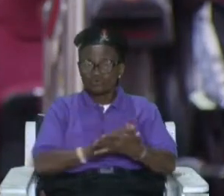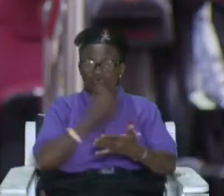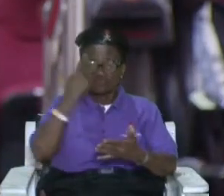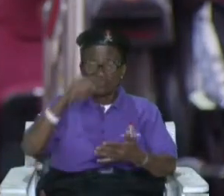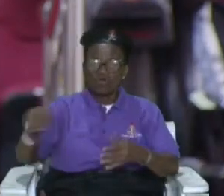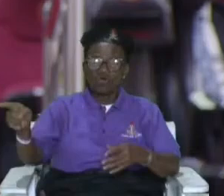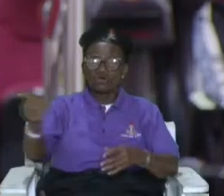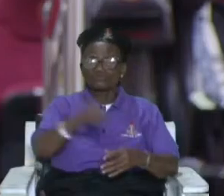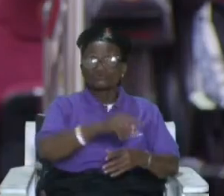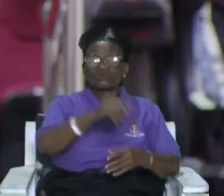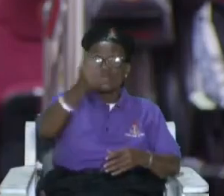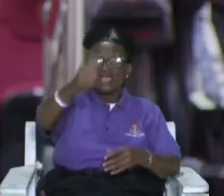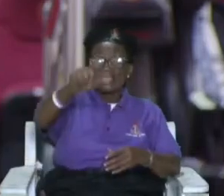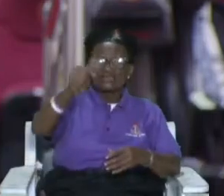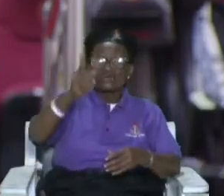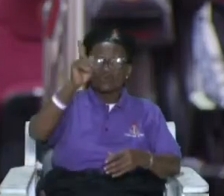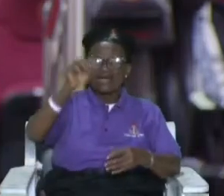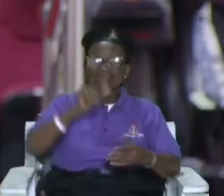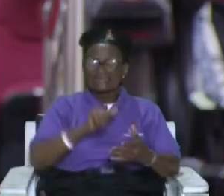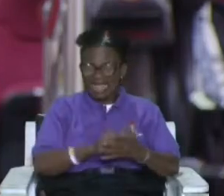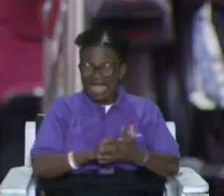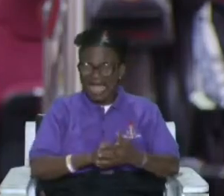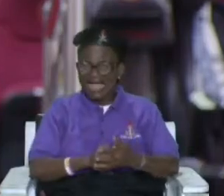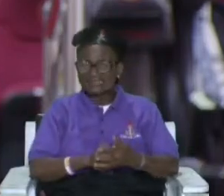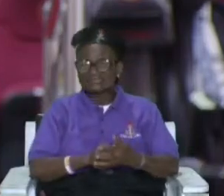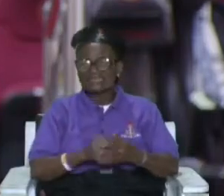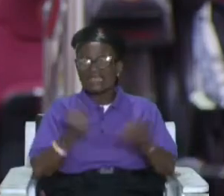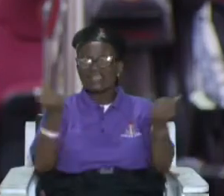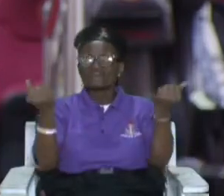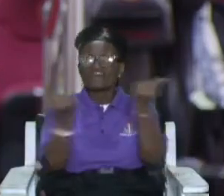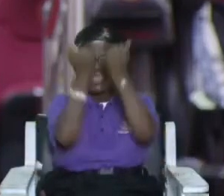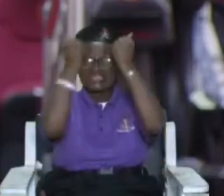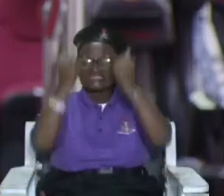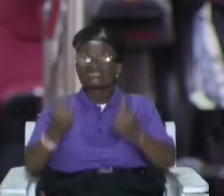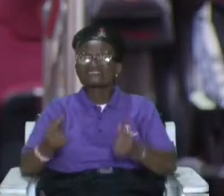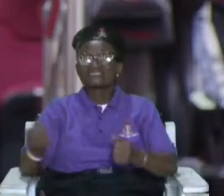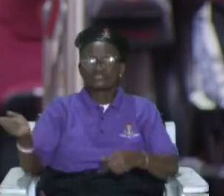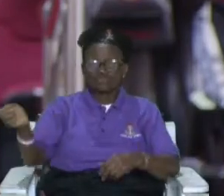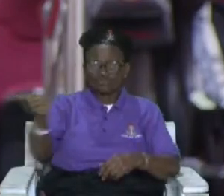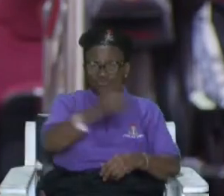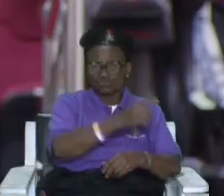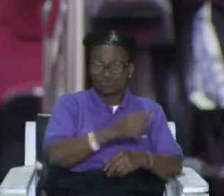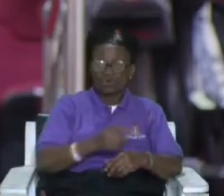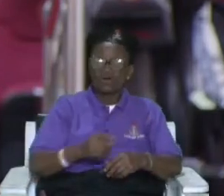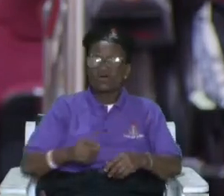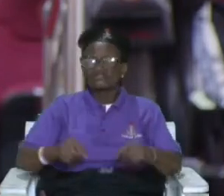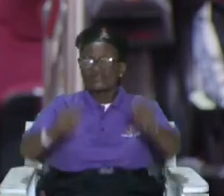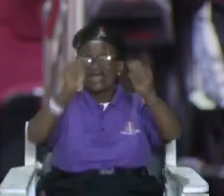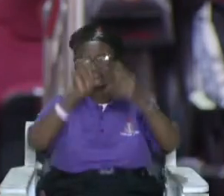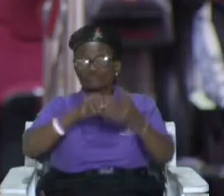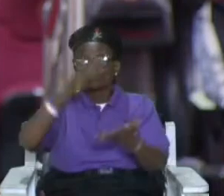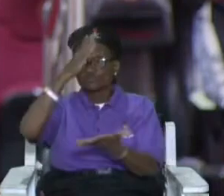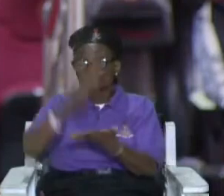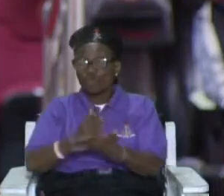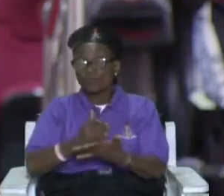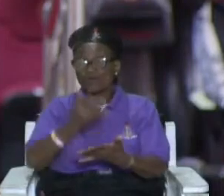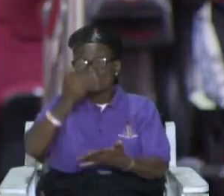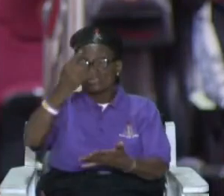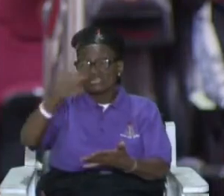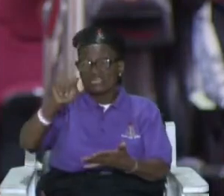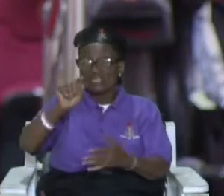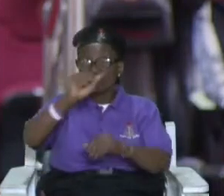Anyone who has been waging war against you, trying to stop the work of God through